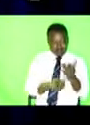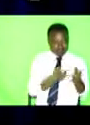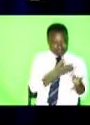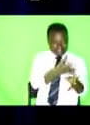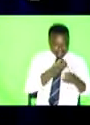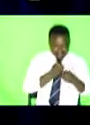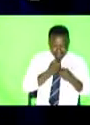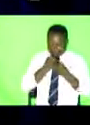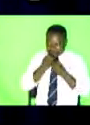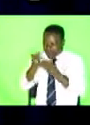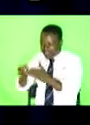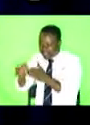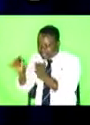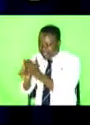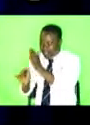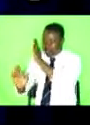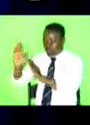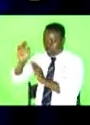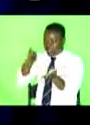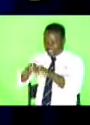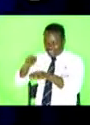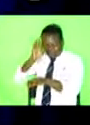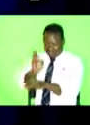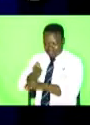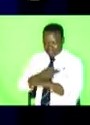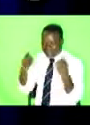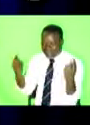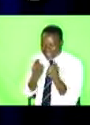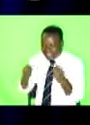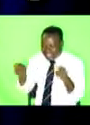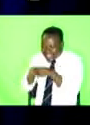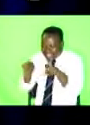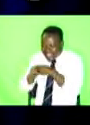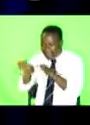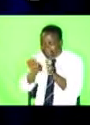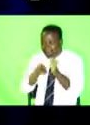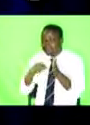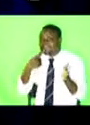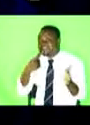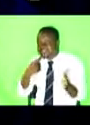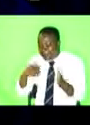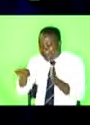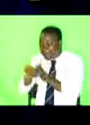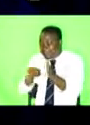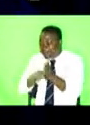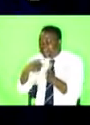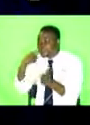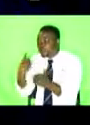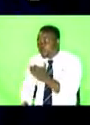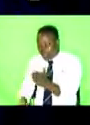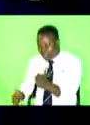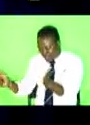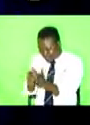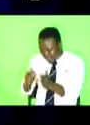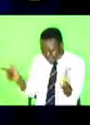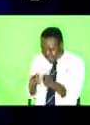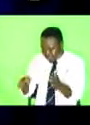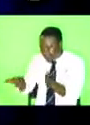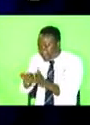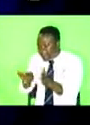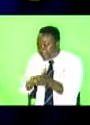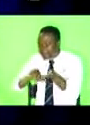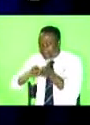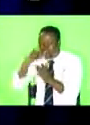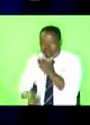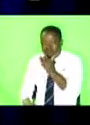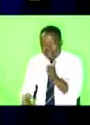our sins according to the scriptures. And the word scriptures means law. See, when